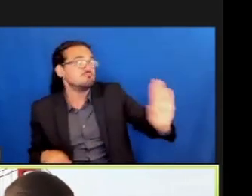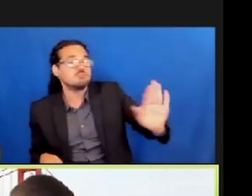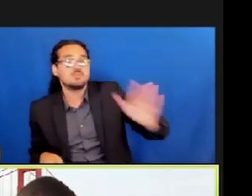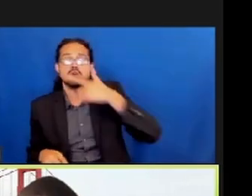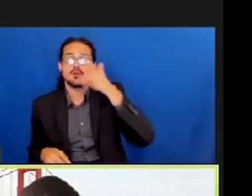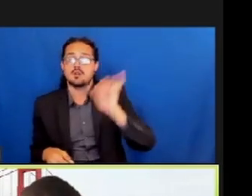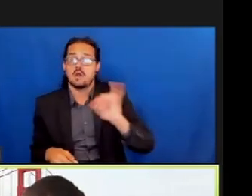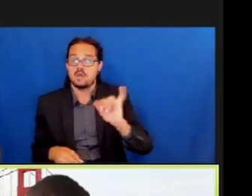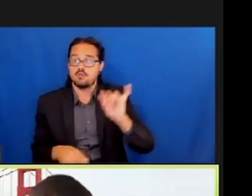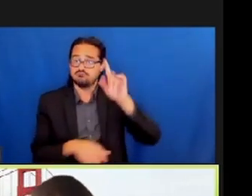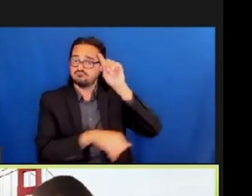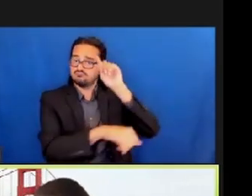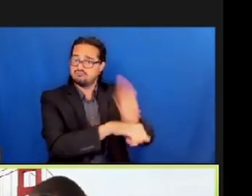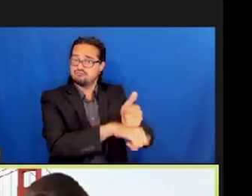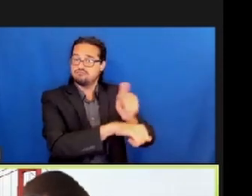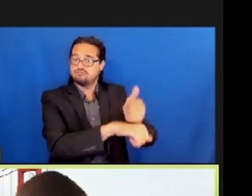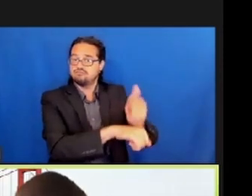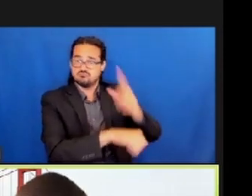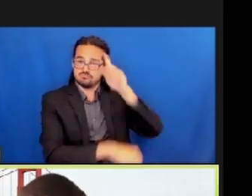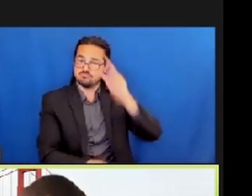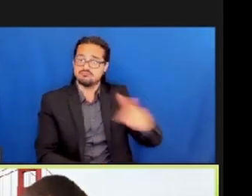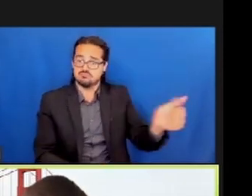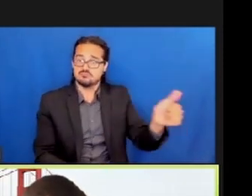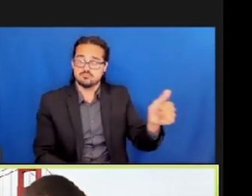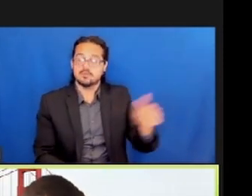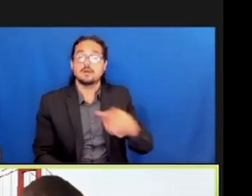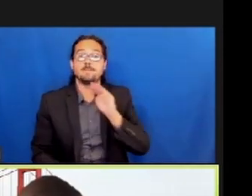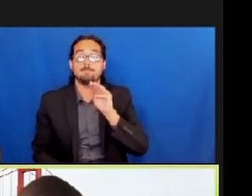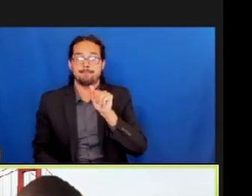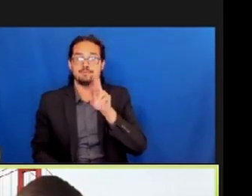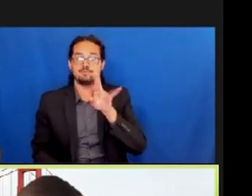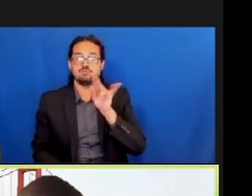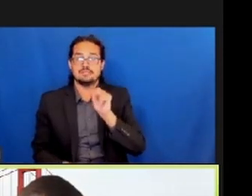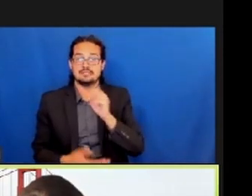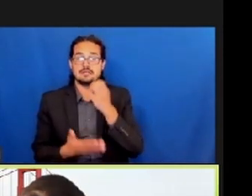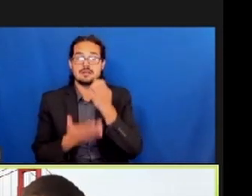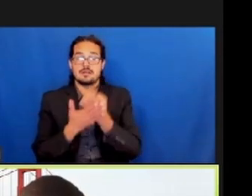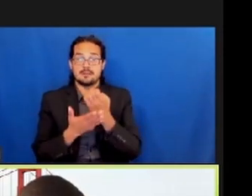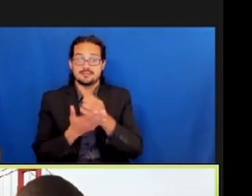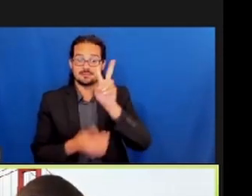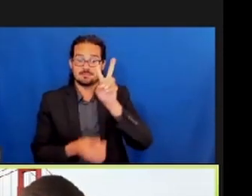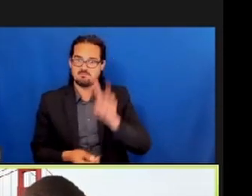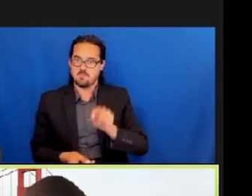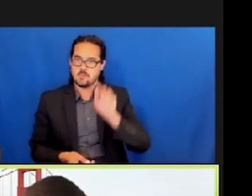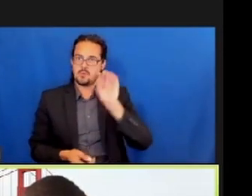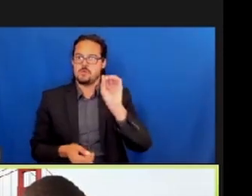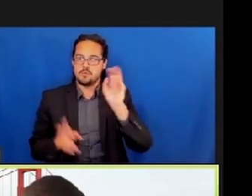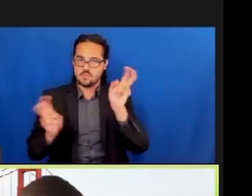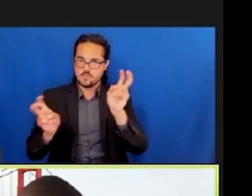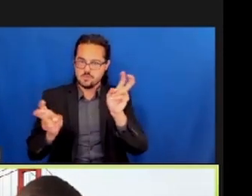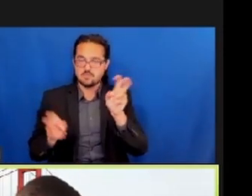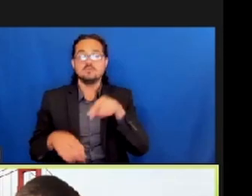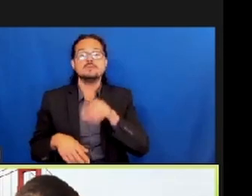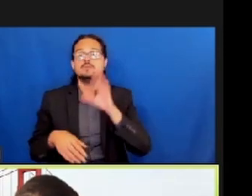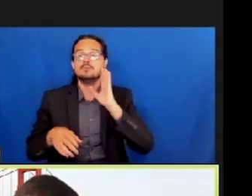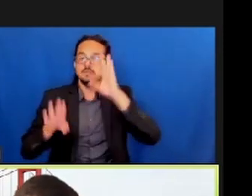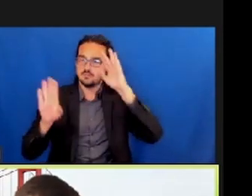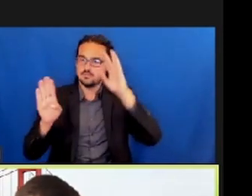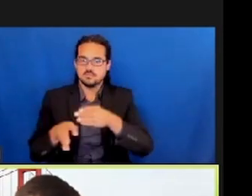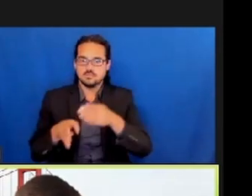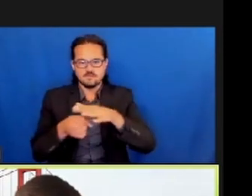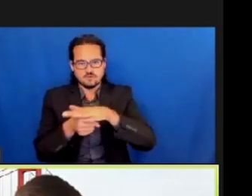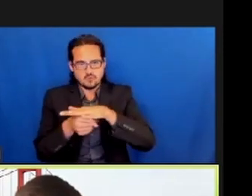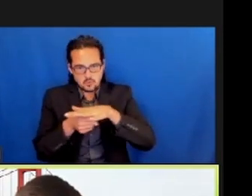Economy 2.0? There's going to be a focus on localism and tourism, continuing to support and encourage